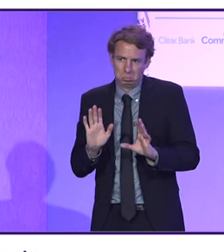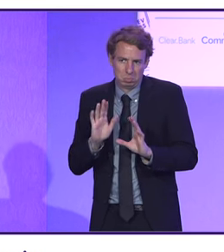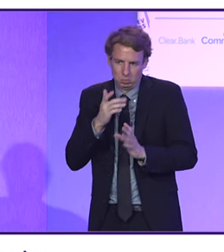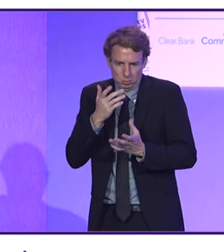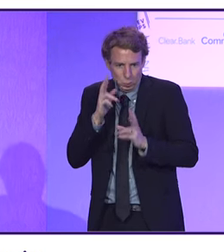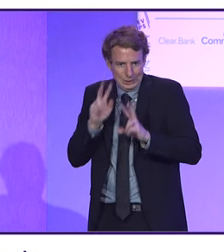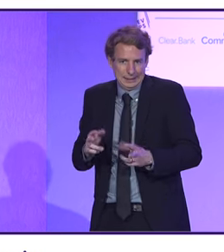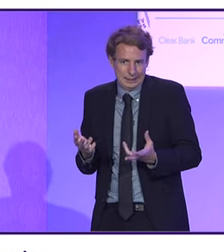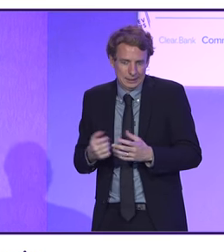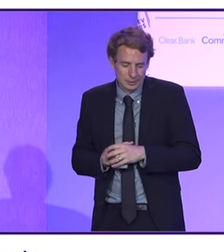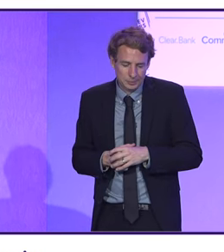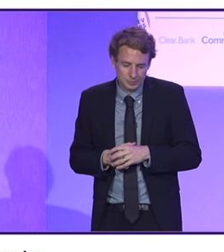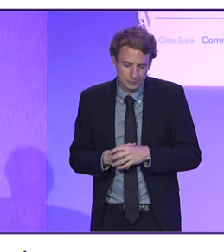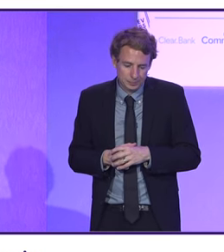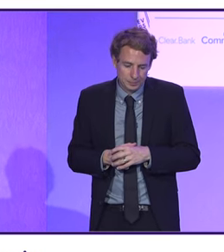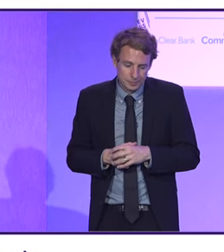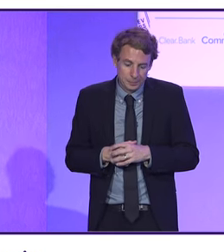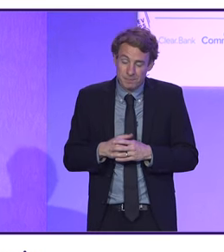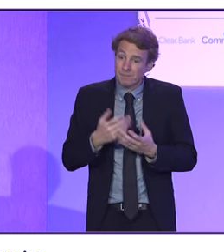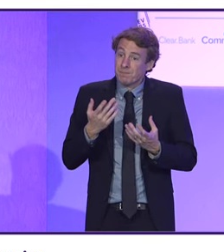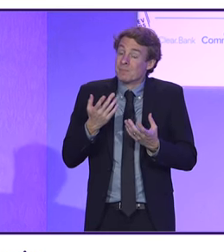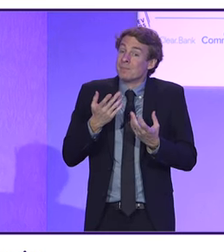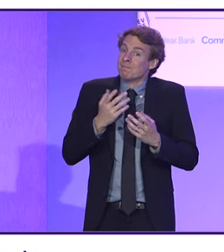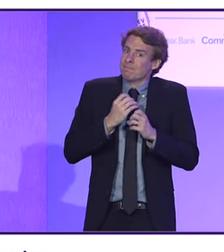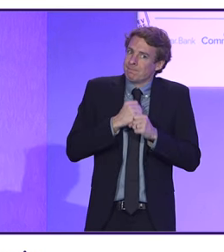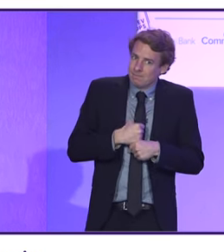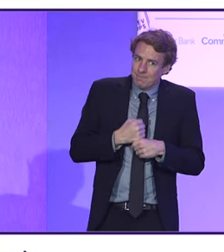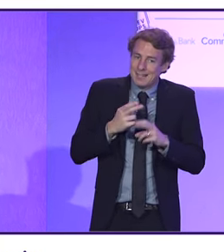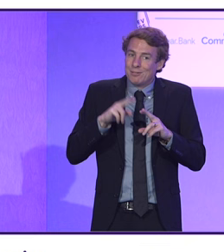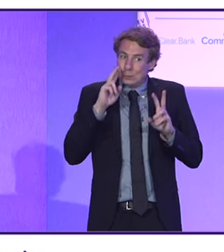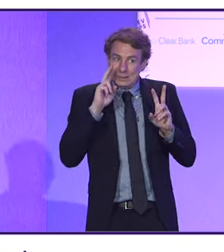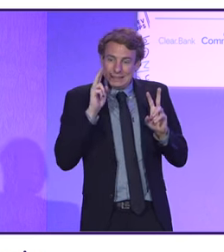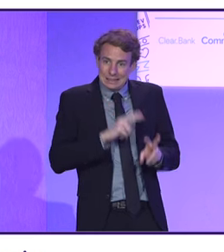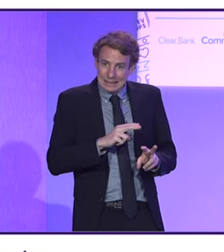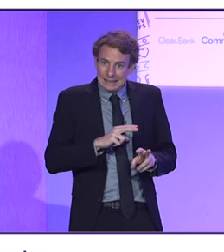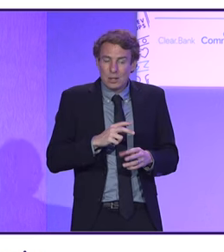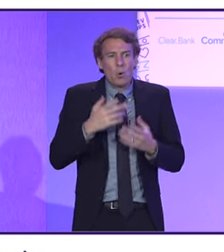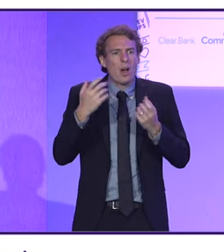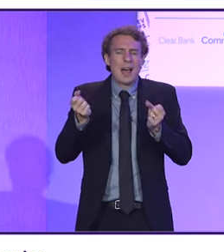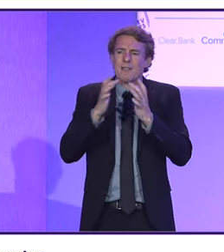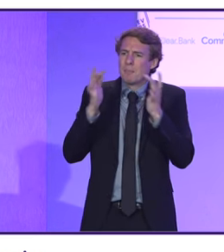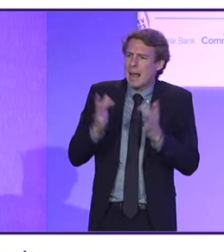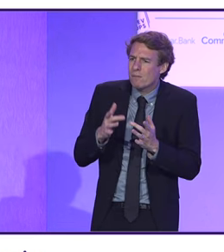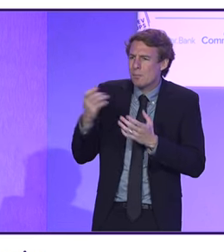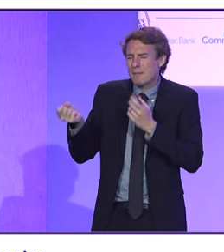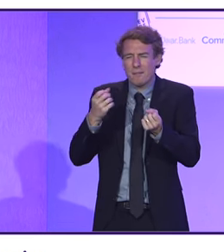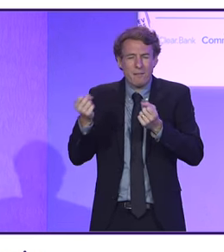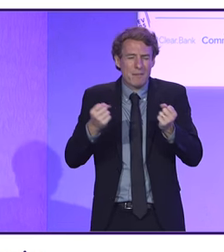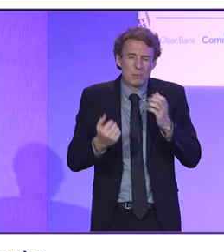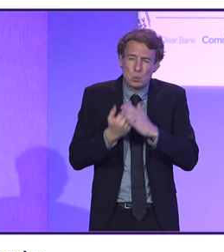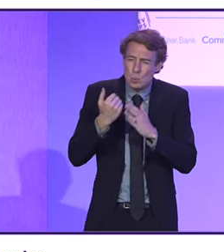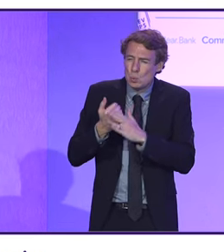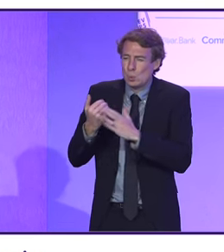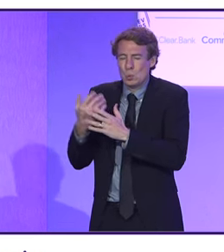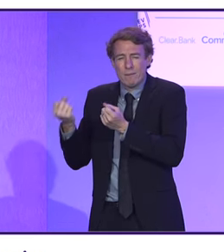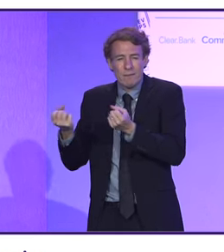particularly frustrating when it looks that way, but yet it's everywhere. Platforms, they're the new thing. They're the thing that's going to solve all of technology,